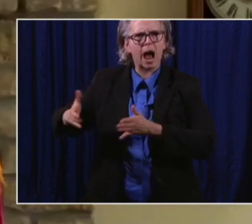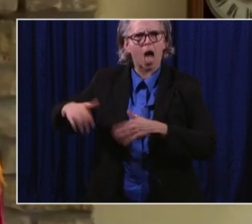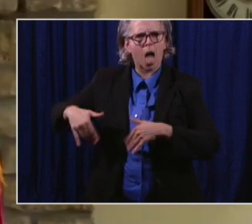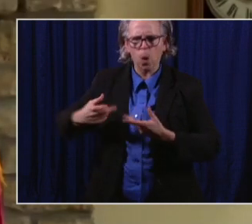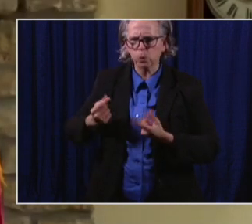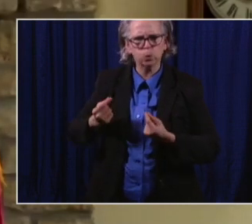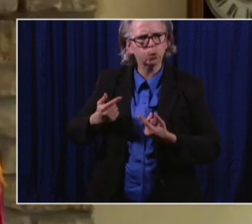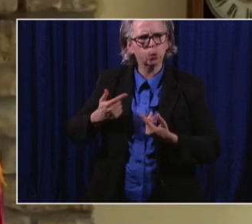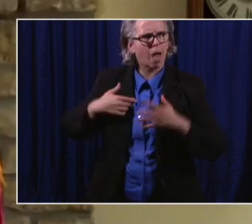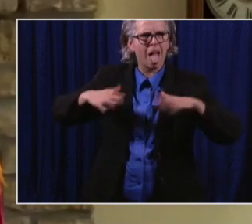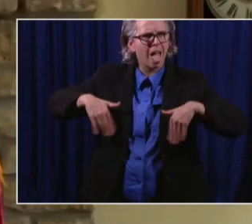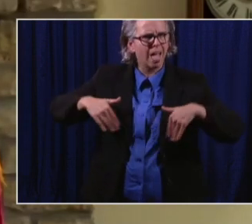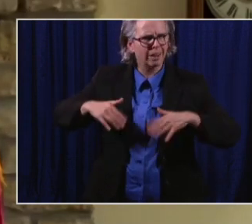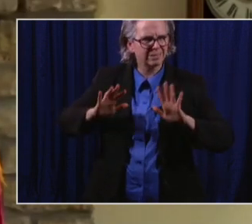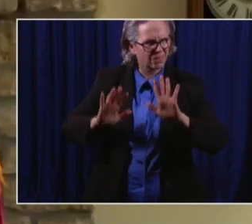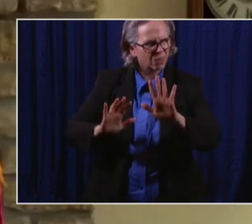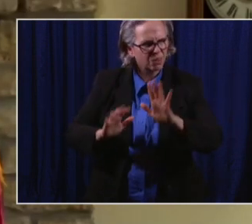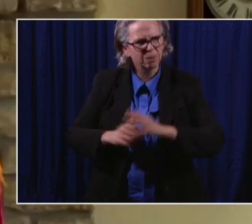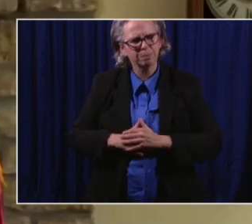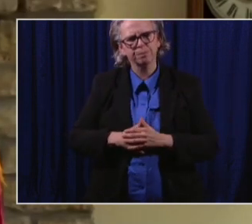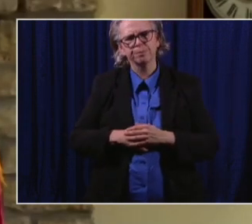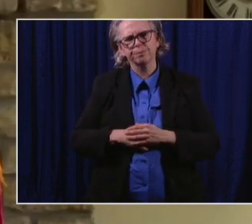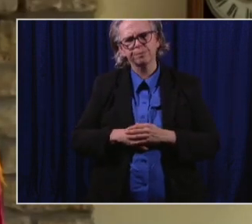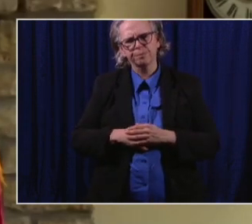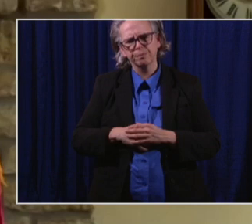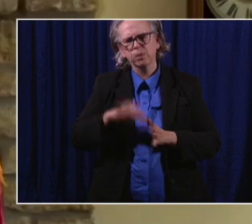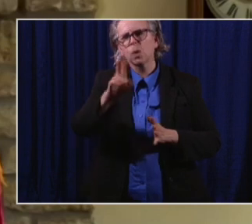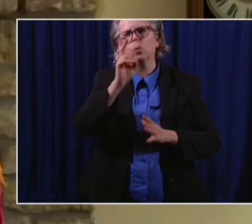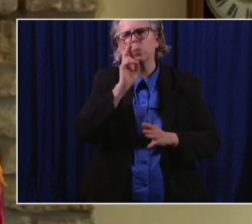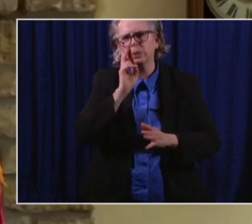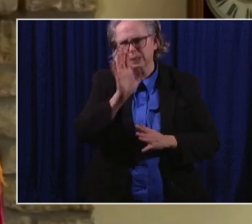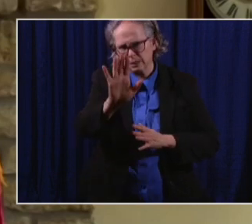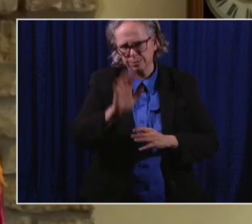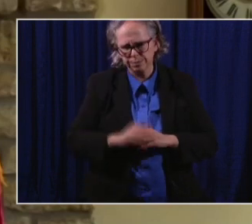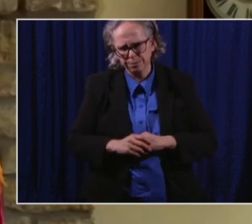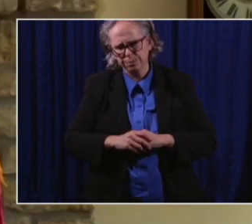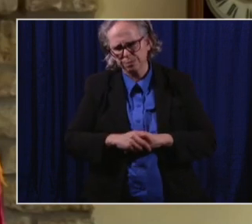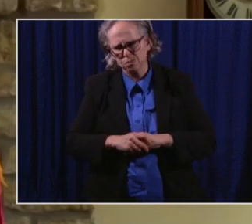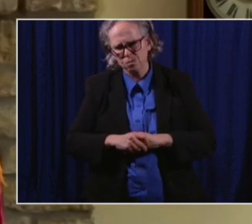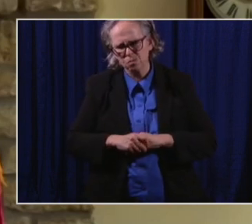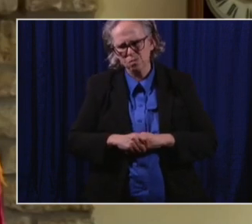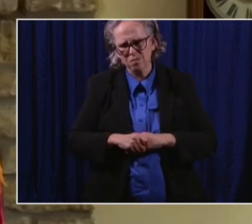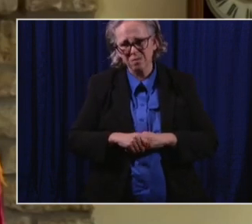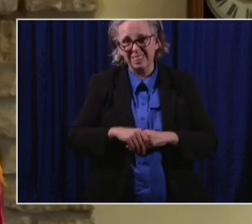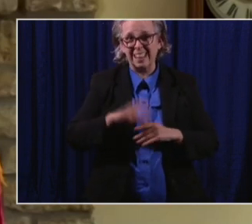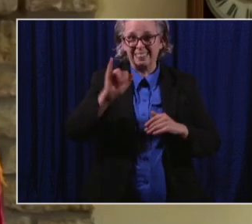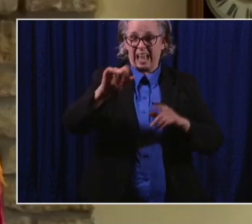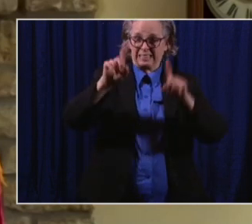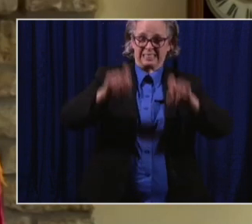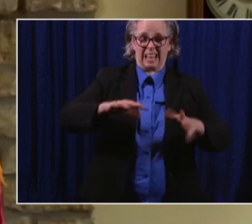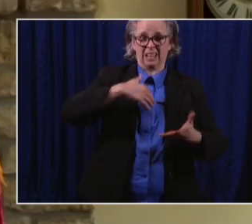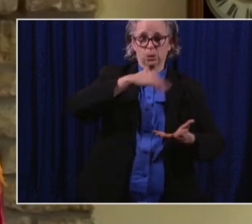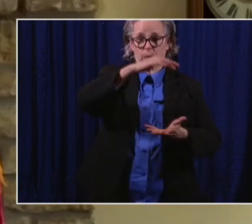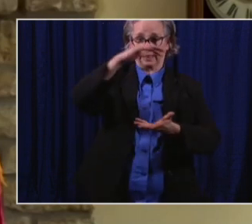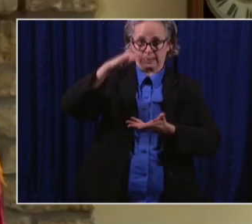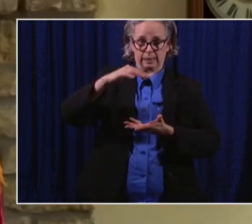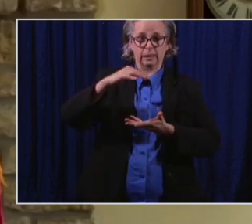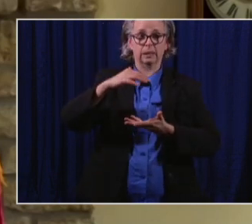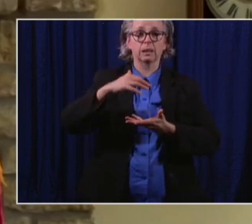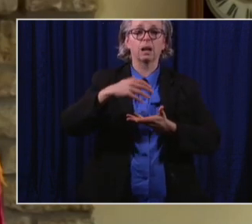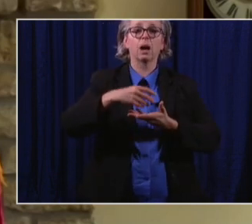the second category. But we're going to see what the test, what we come up with, and we're going to go with the